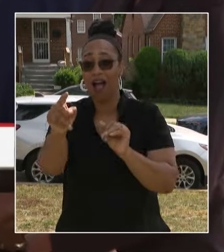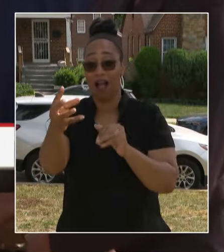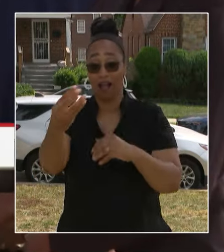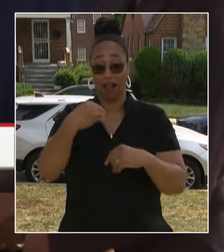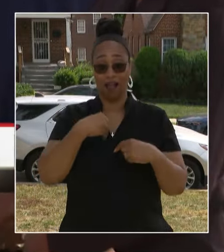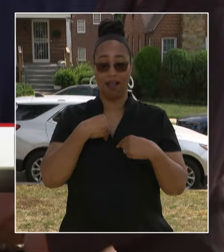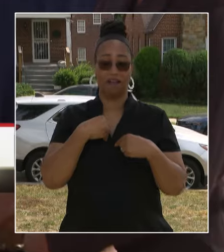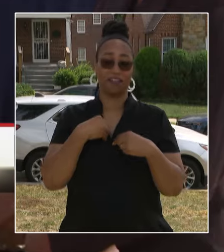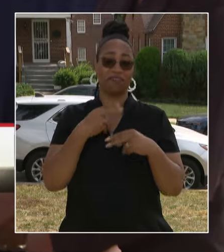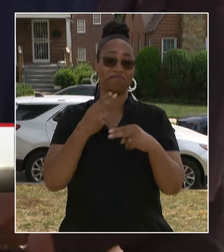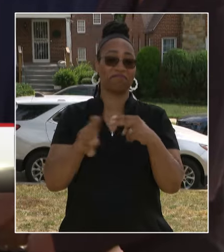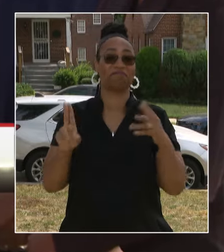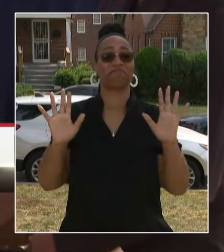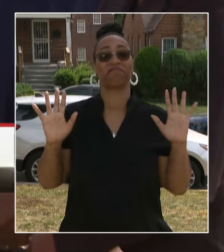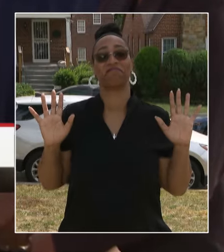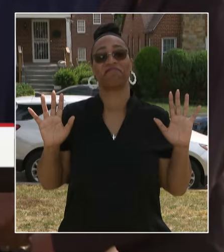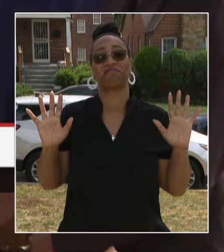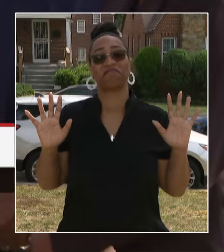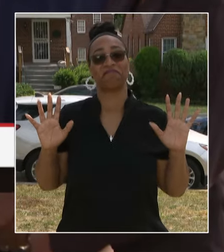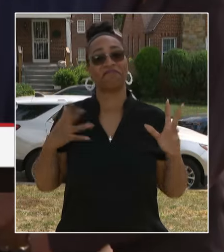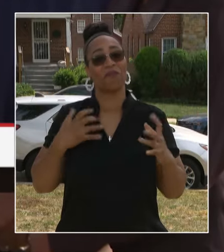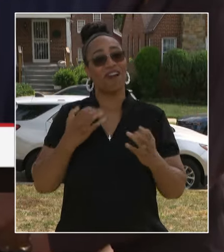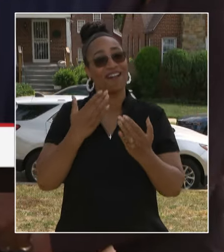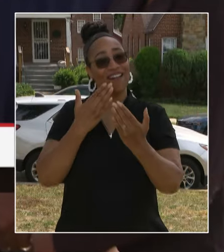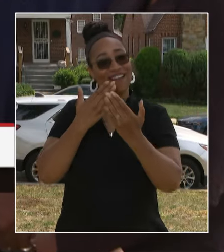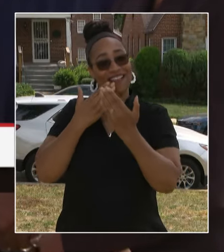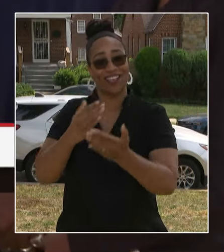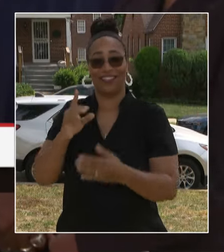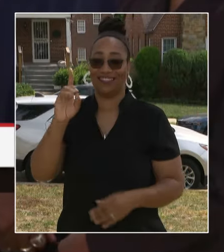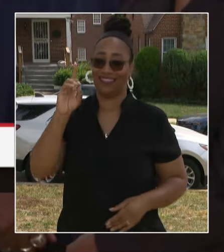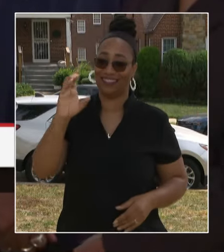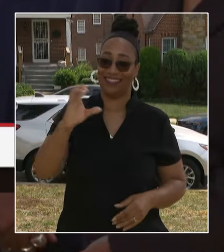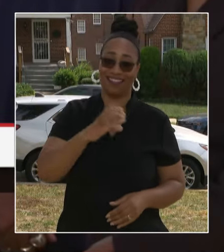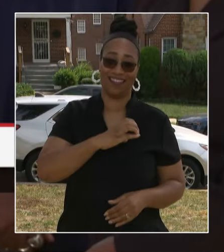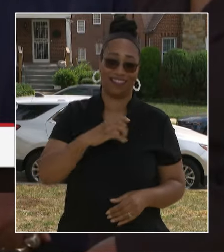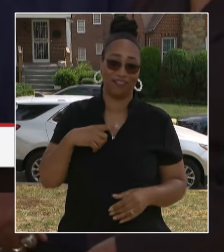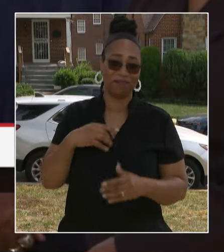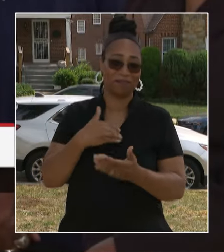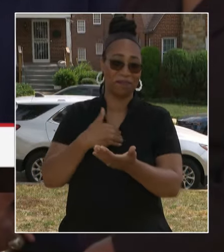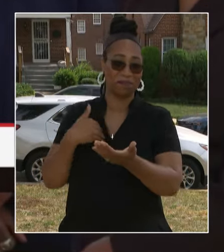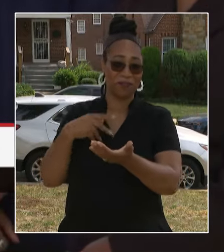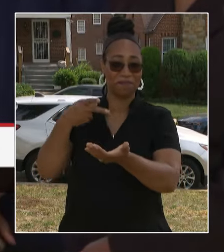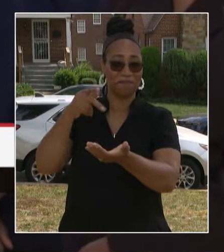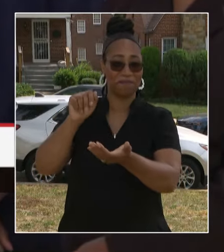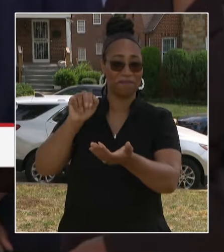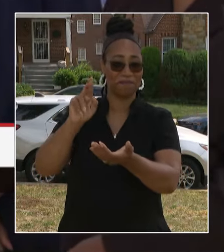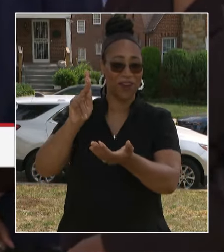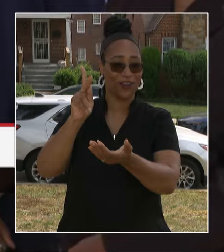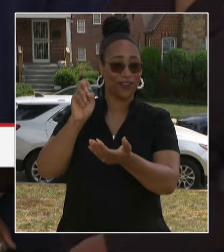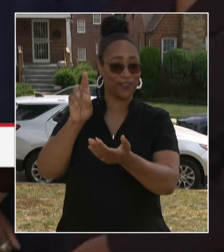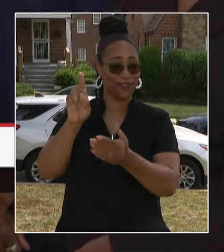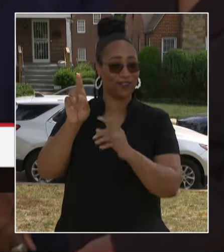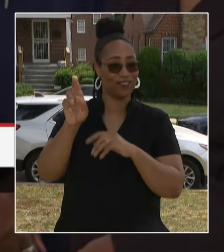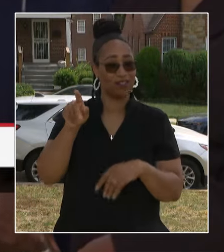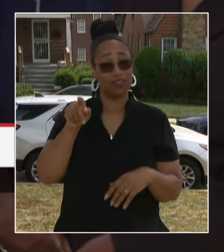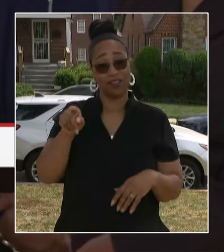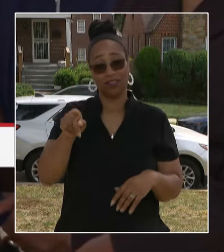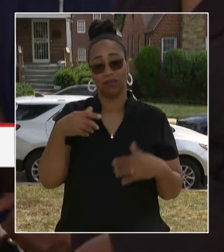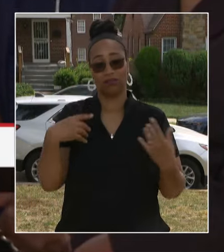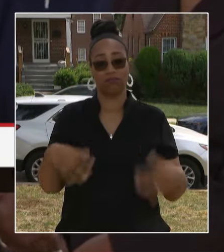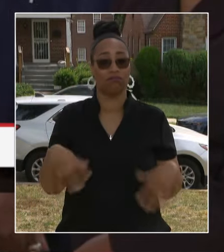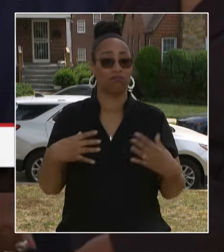Parker for his efforts in getting the street designation. I want to thank all the council members and